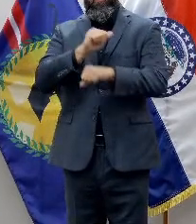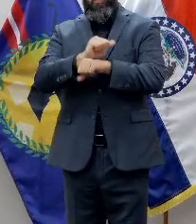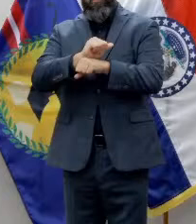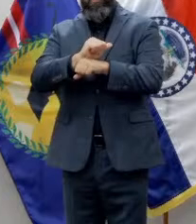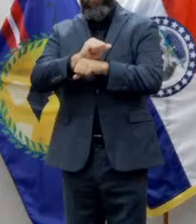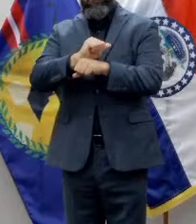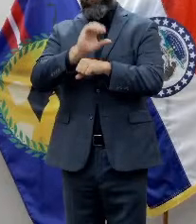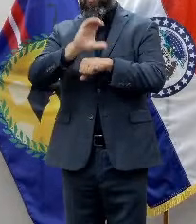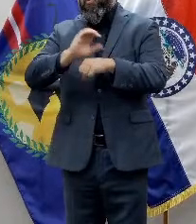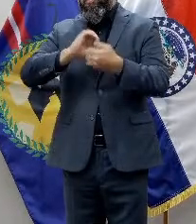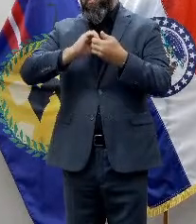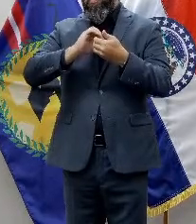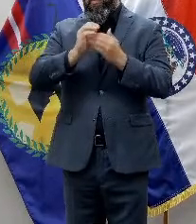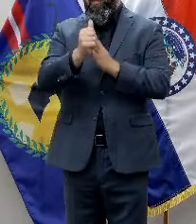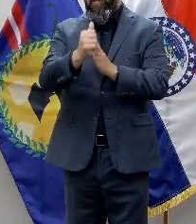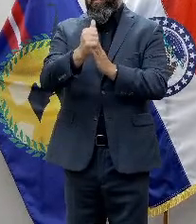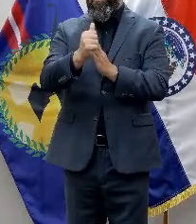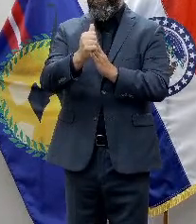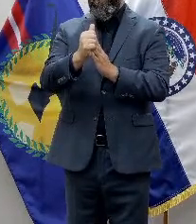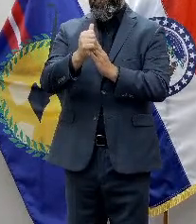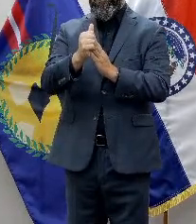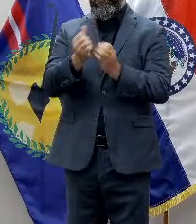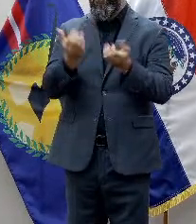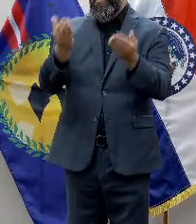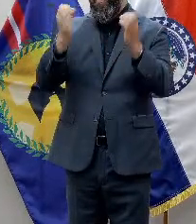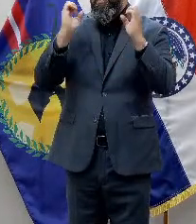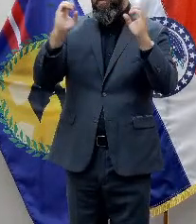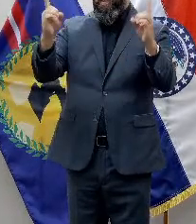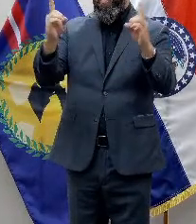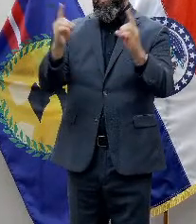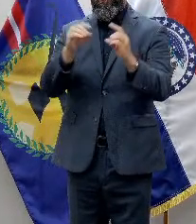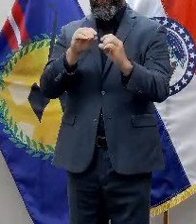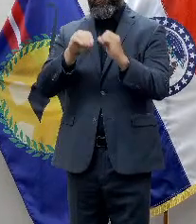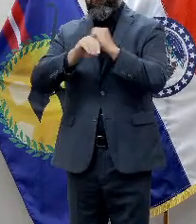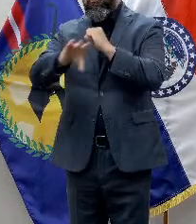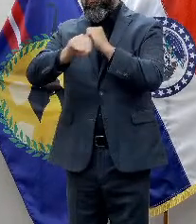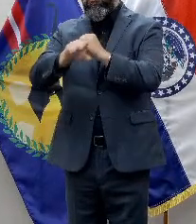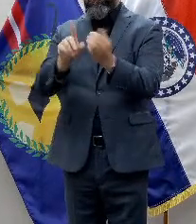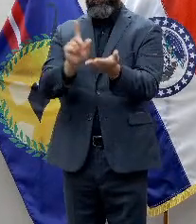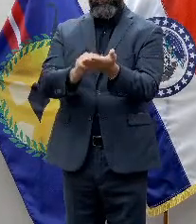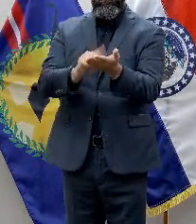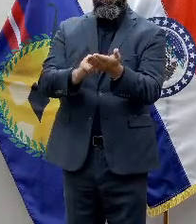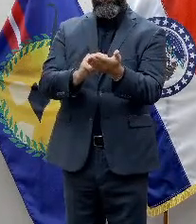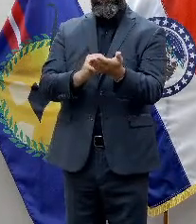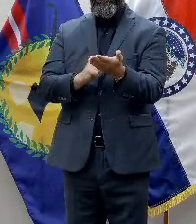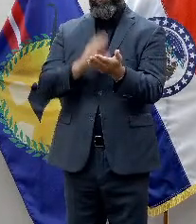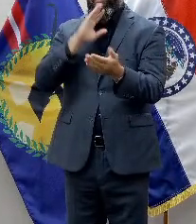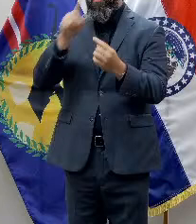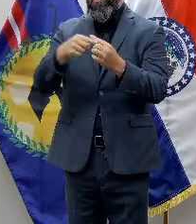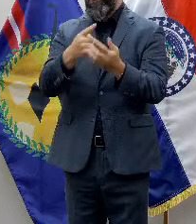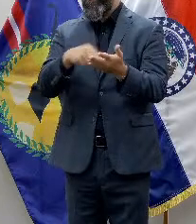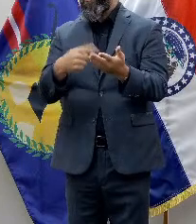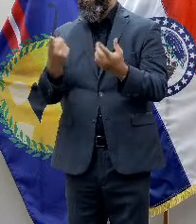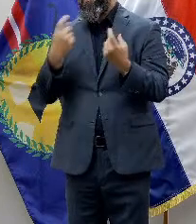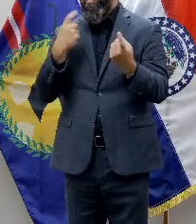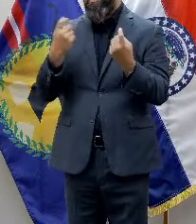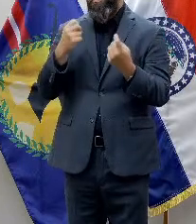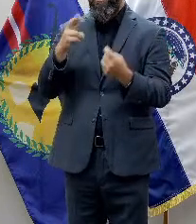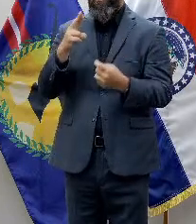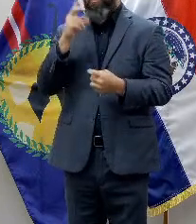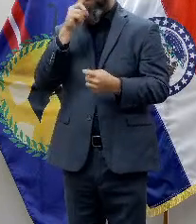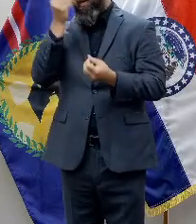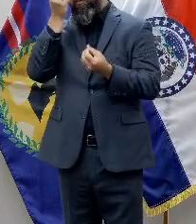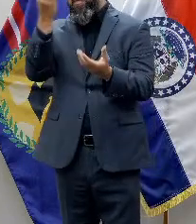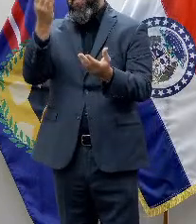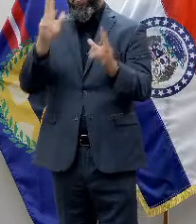leaders to also do the same type of education, provide literature and materials, talk about what questions or misinformation or myths some of their community